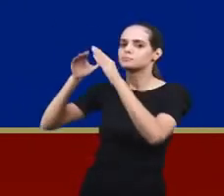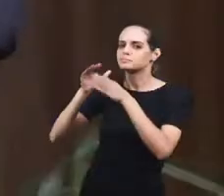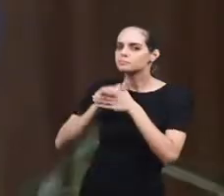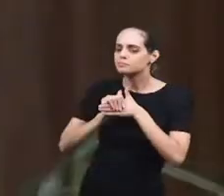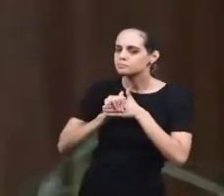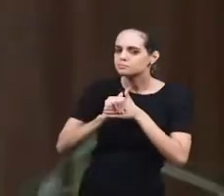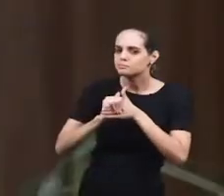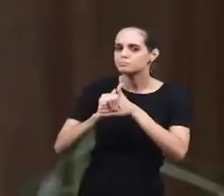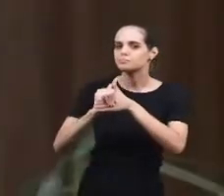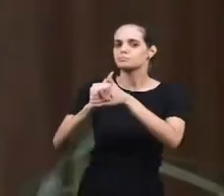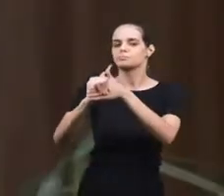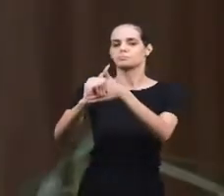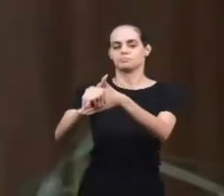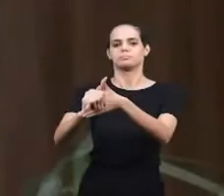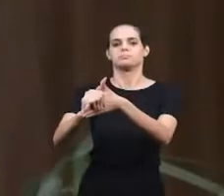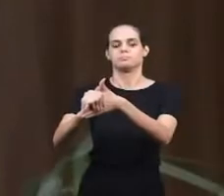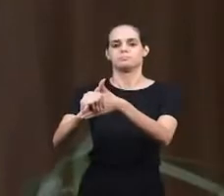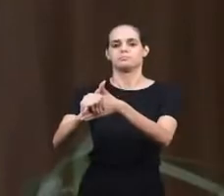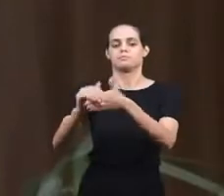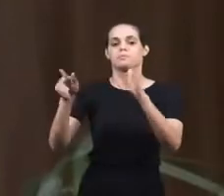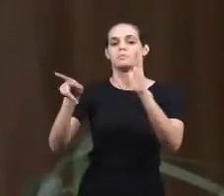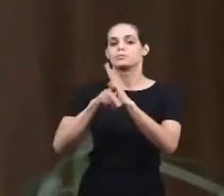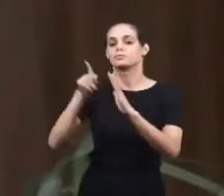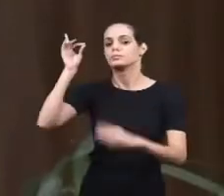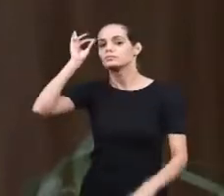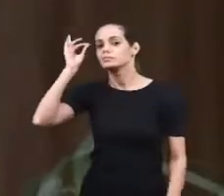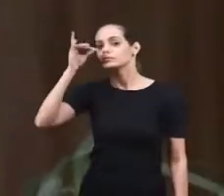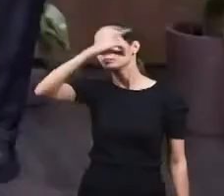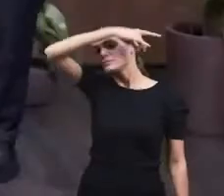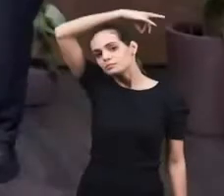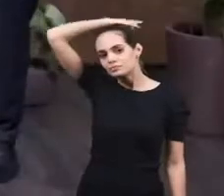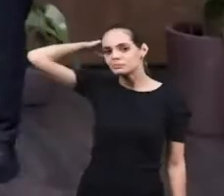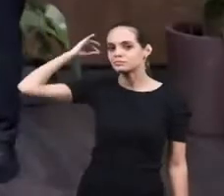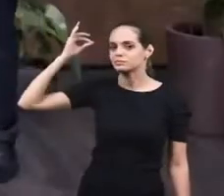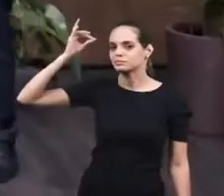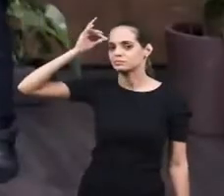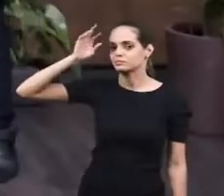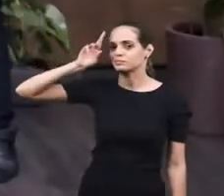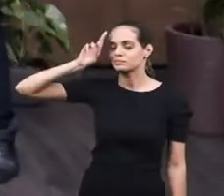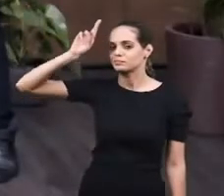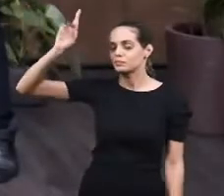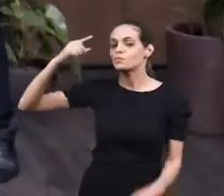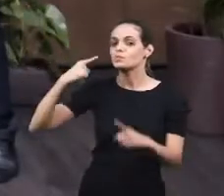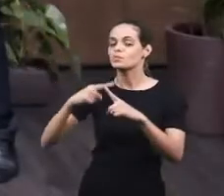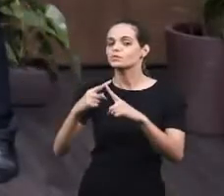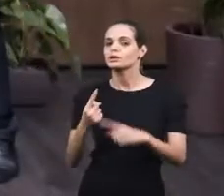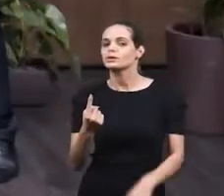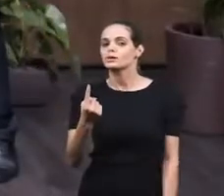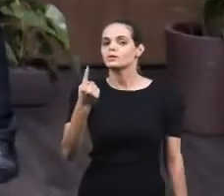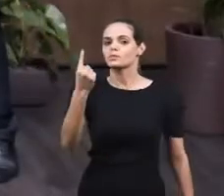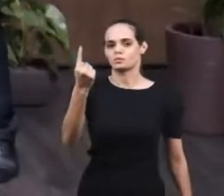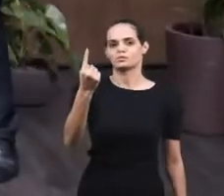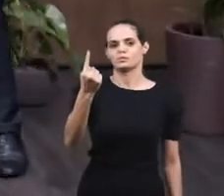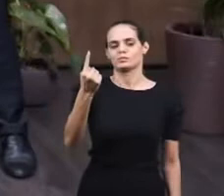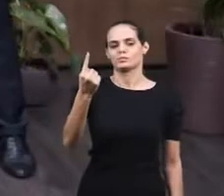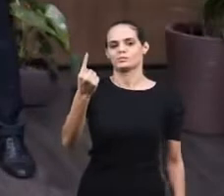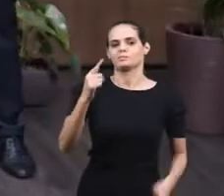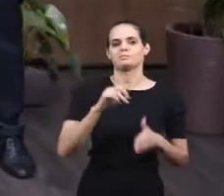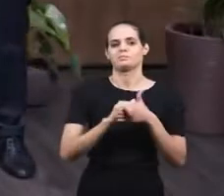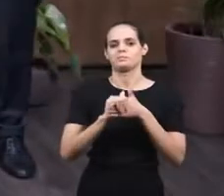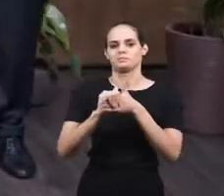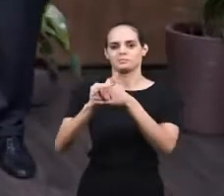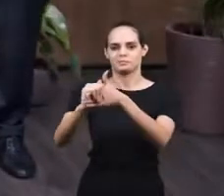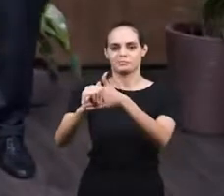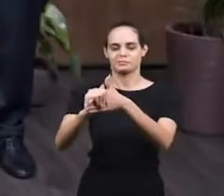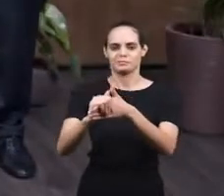obedience to the guidance given by the Holy Spirit of the Lord. Why? Because of the unity of the